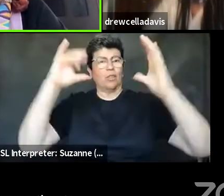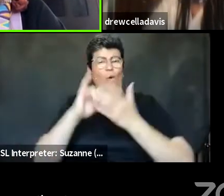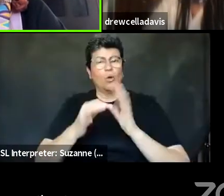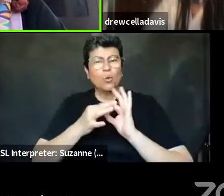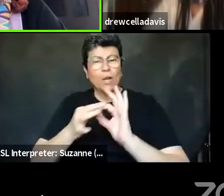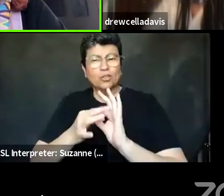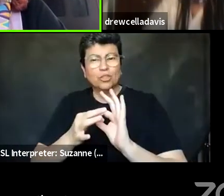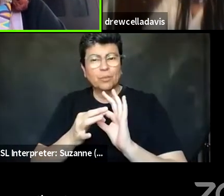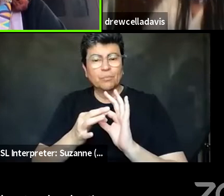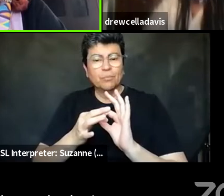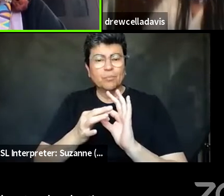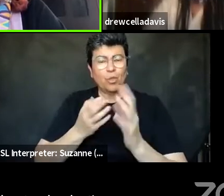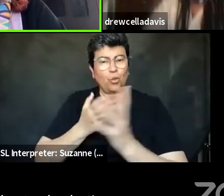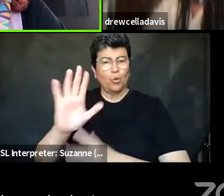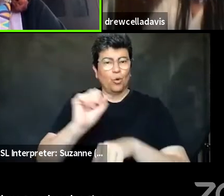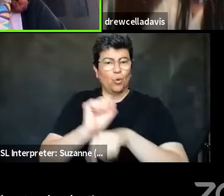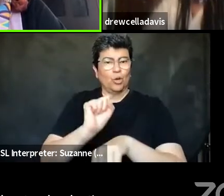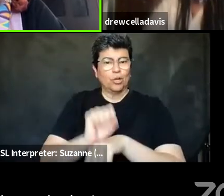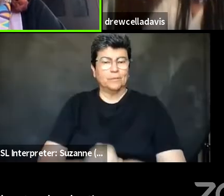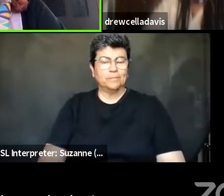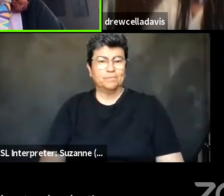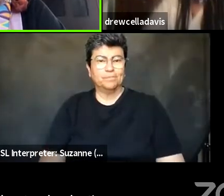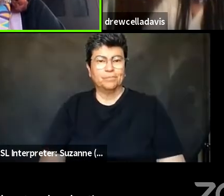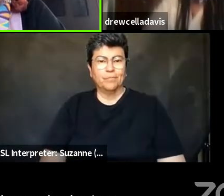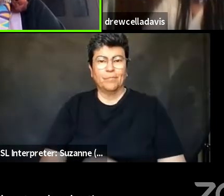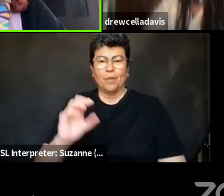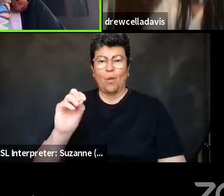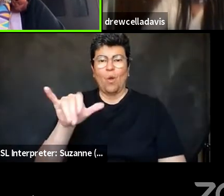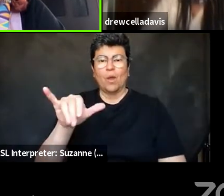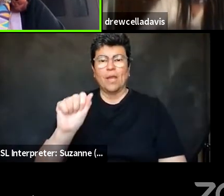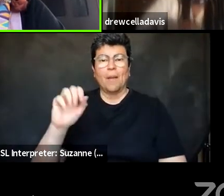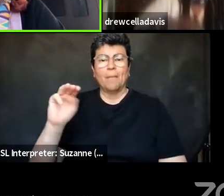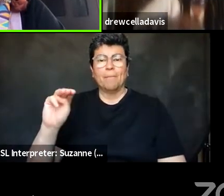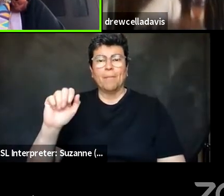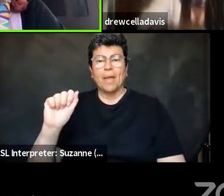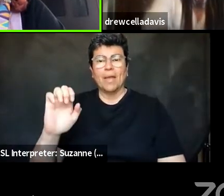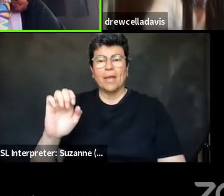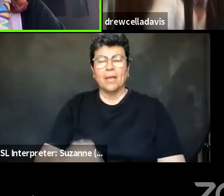relationships through your work? Oyeme.